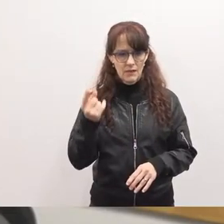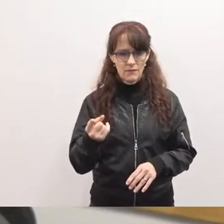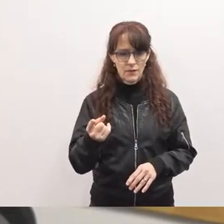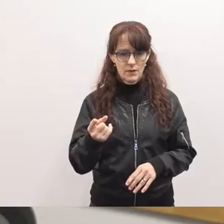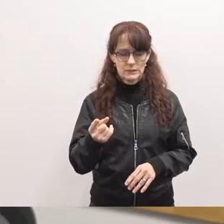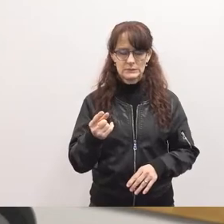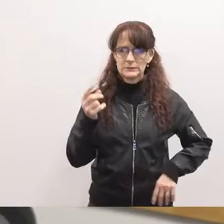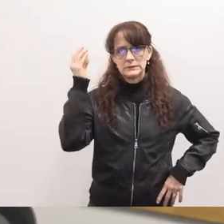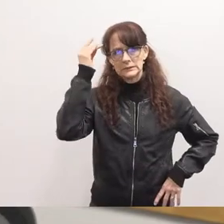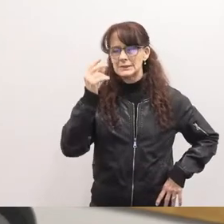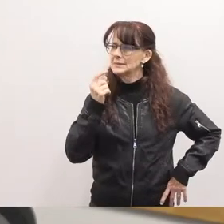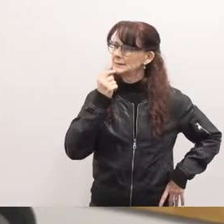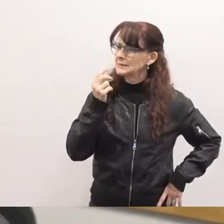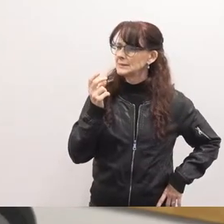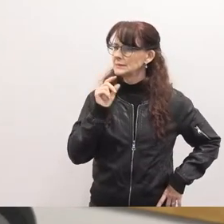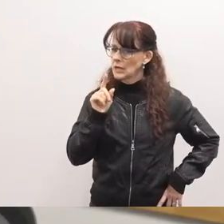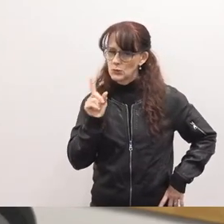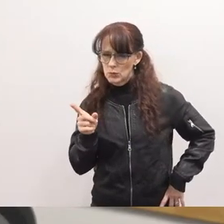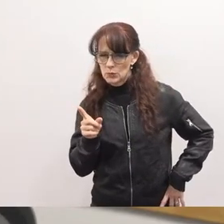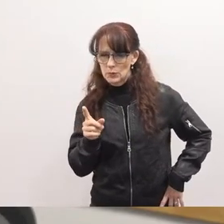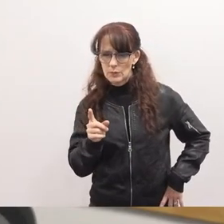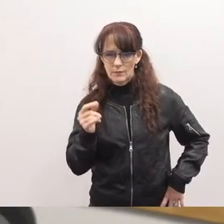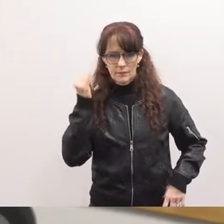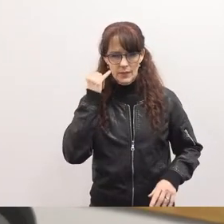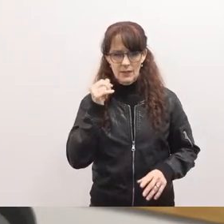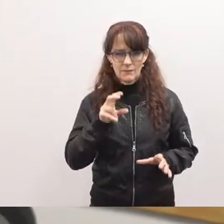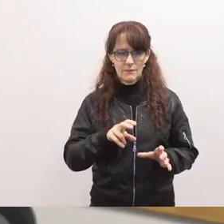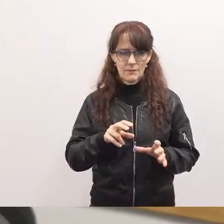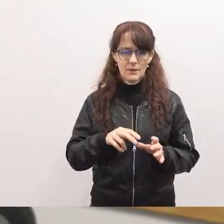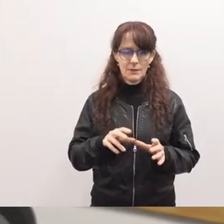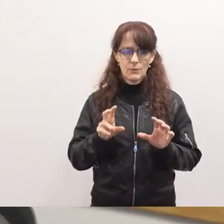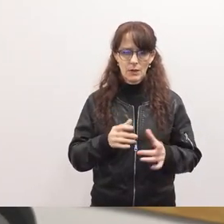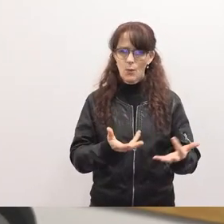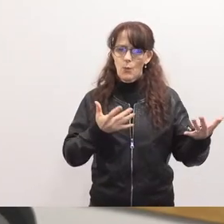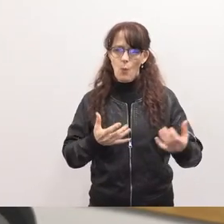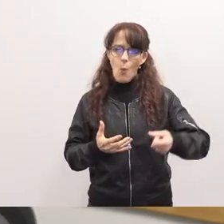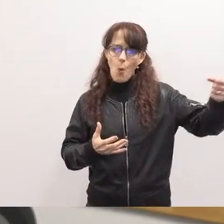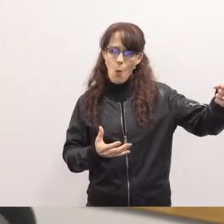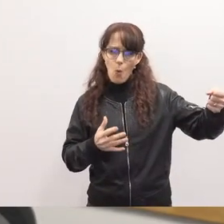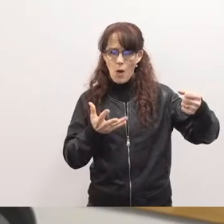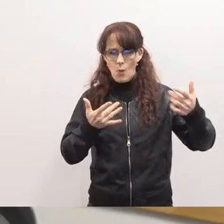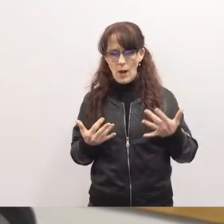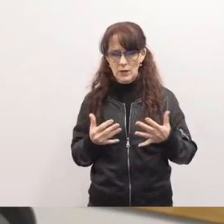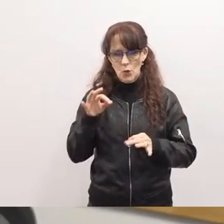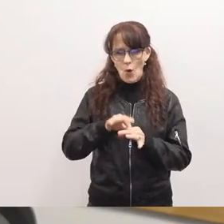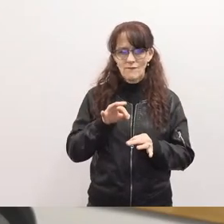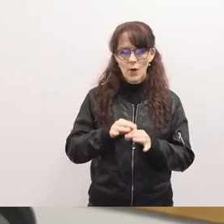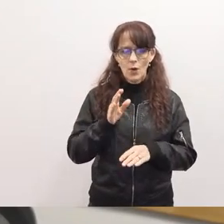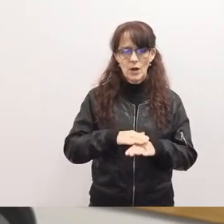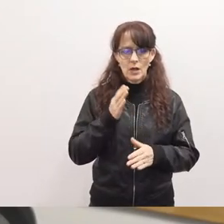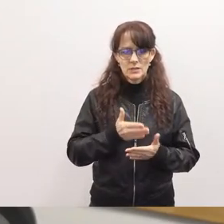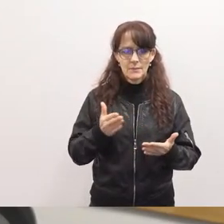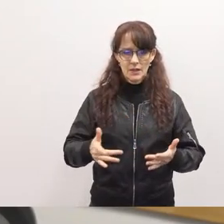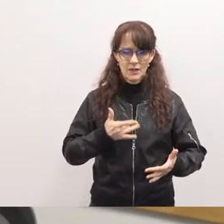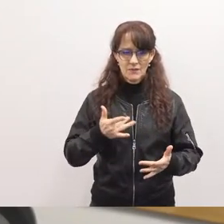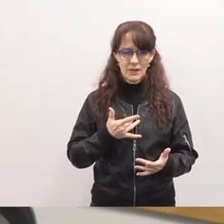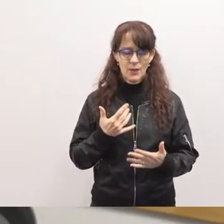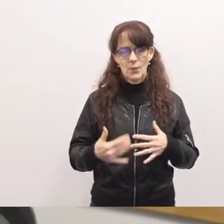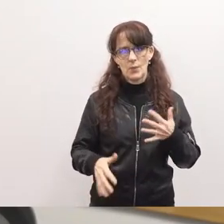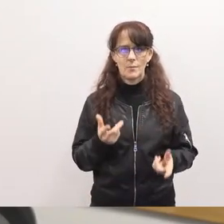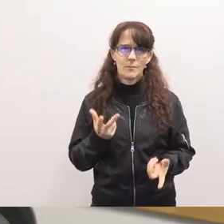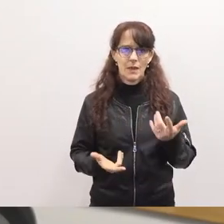doubt, you might want to, you know, the old saying is, if in doubt, sit it out. You may want to avoid voting on something if you're feeling like, gosh, this